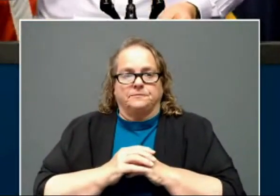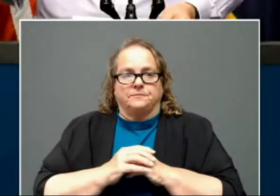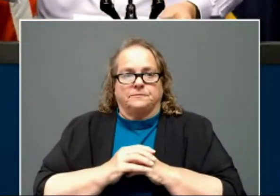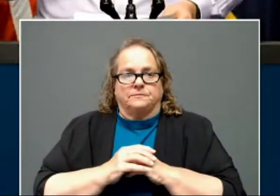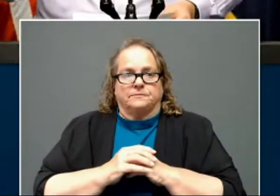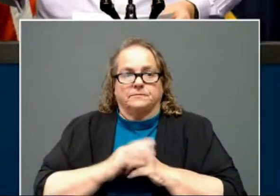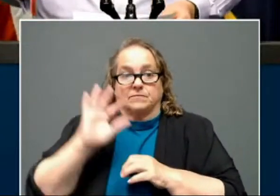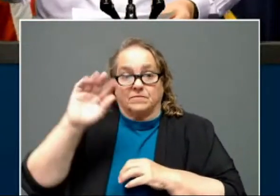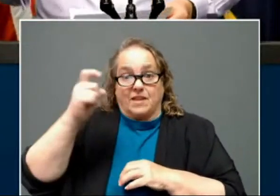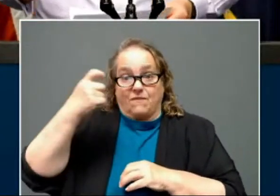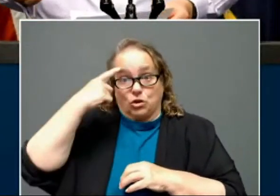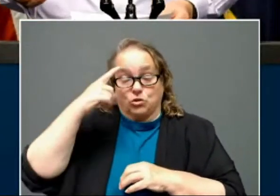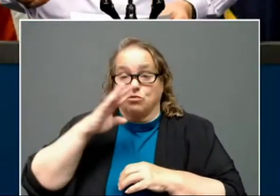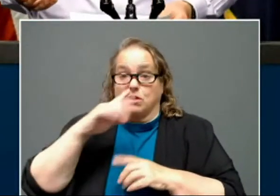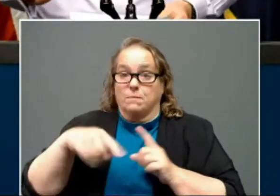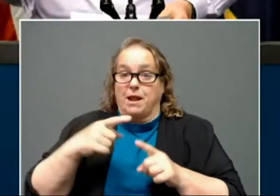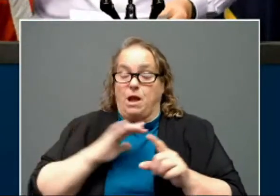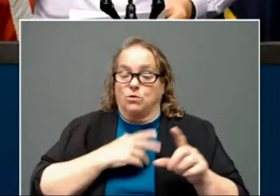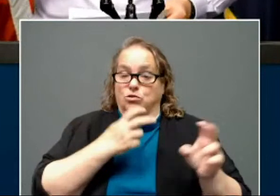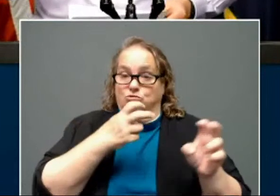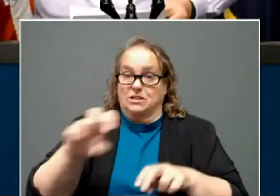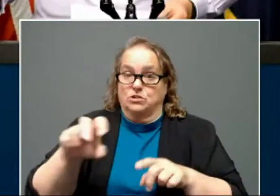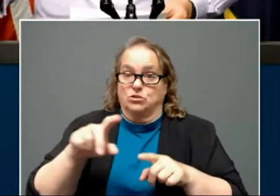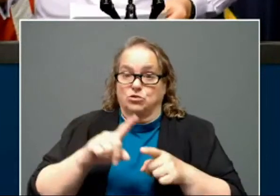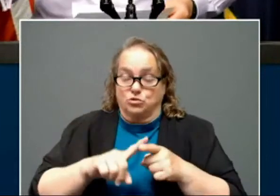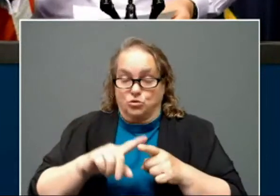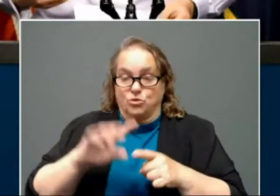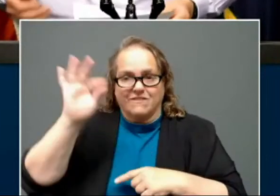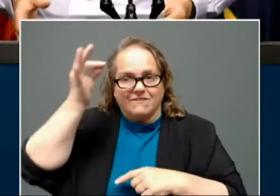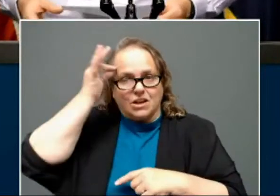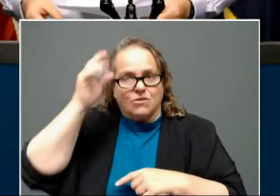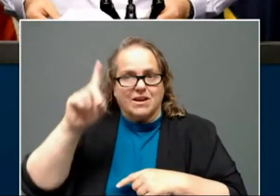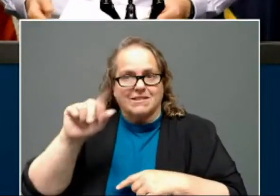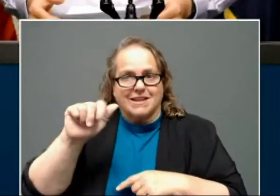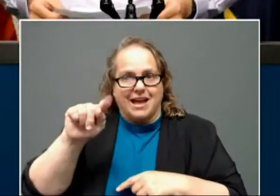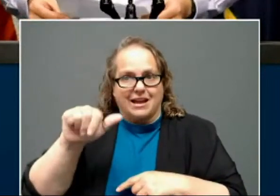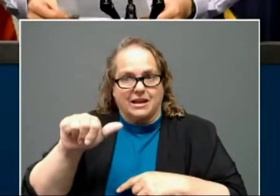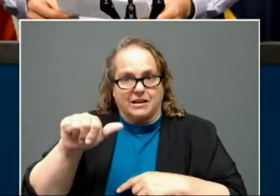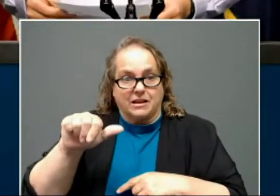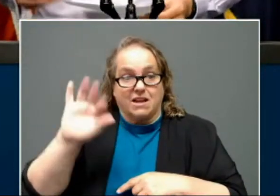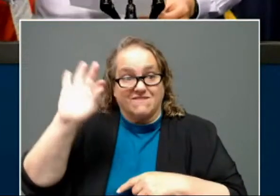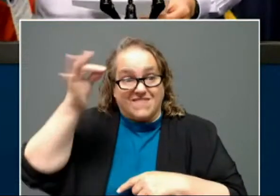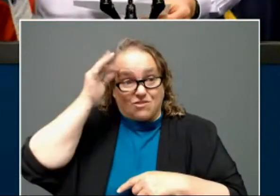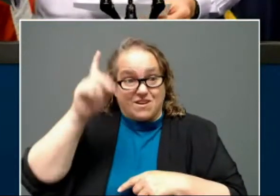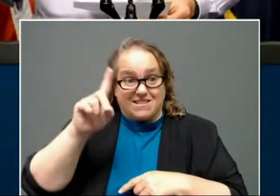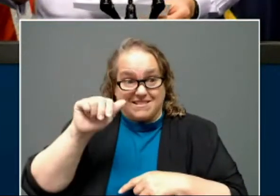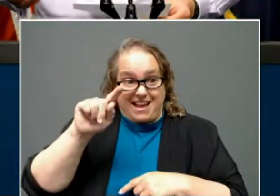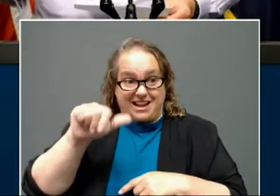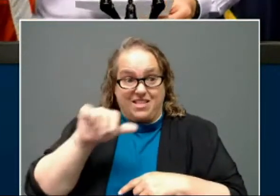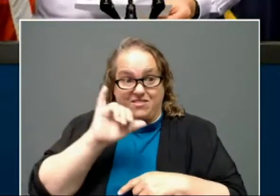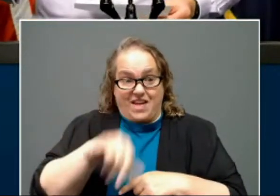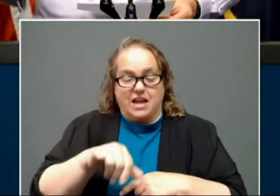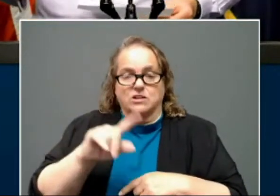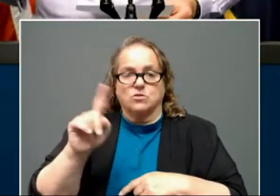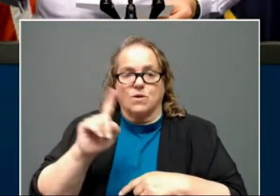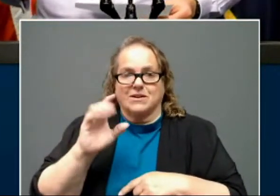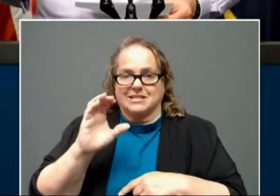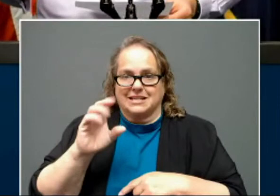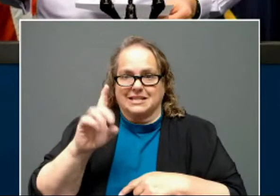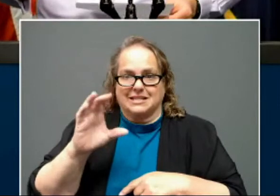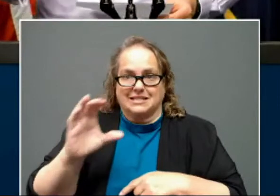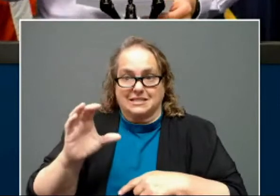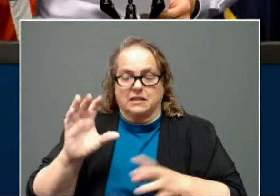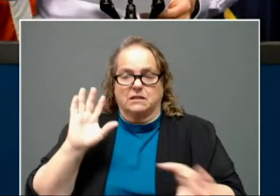the federal Tiberius data system is the data system from which the CDC pulls to populate its